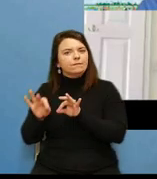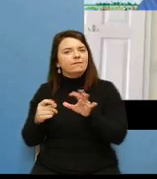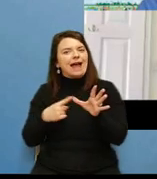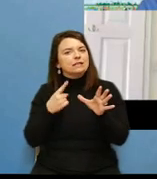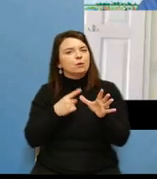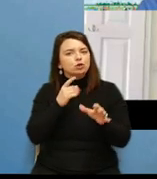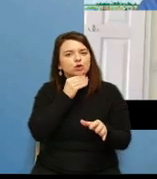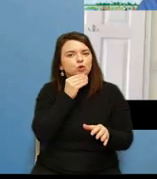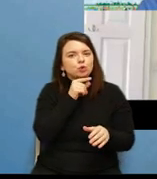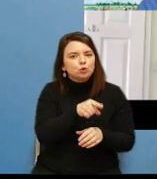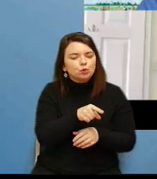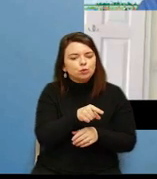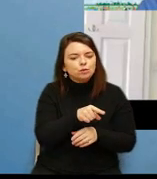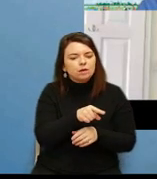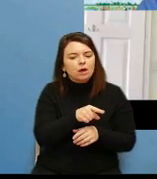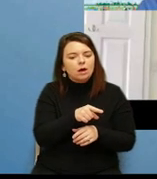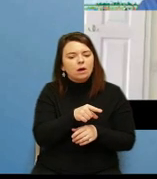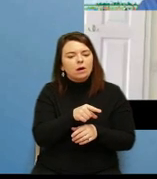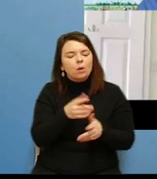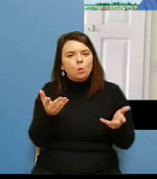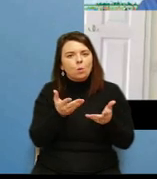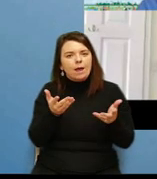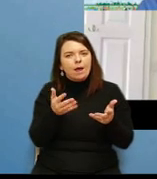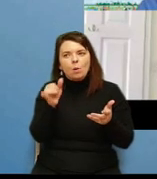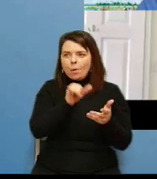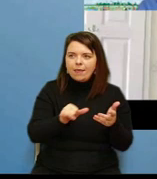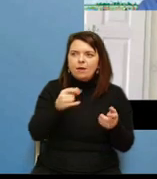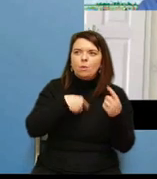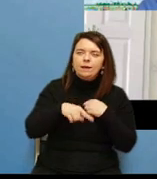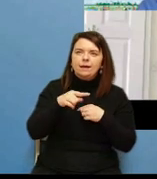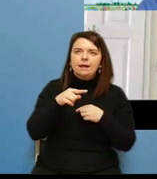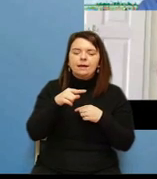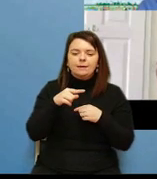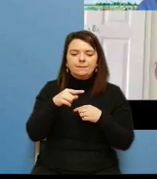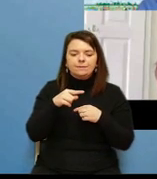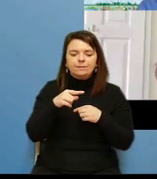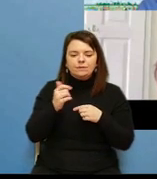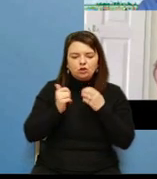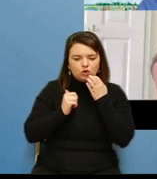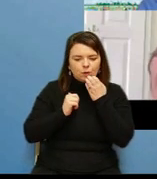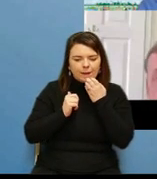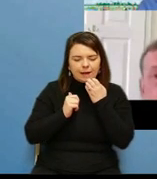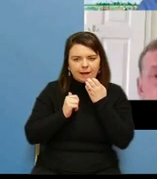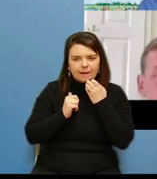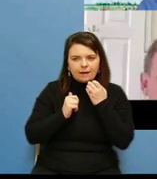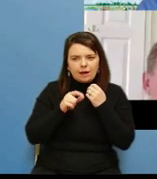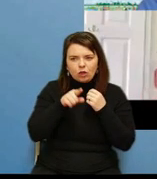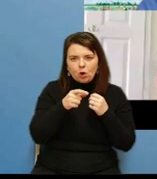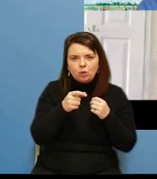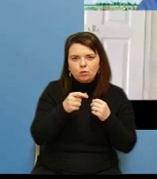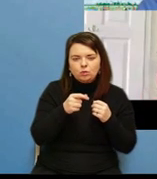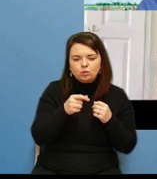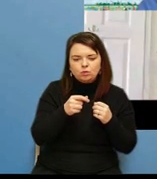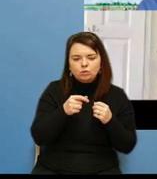antibiotics used, and where we're at with our formulary, and whether we have, I